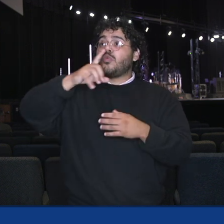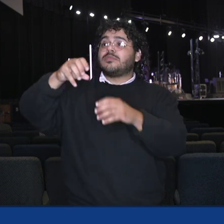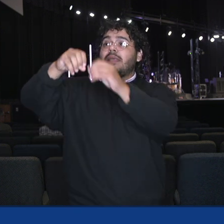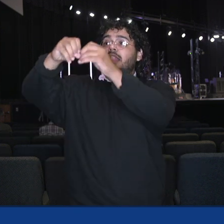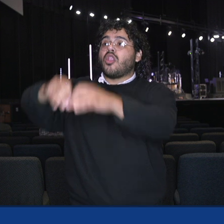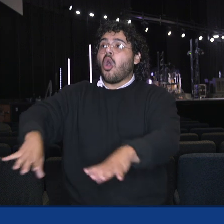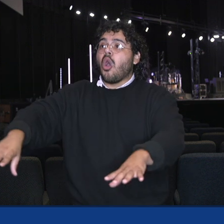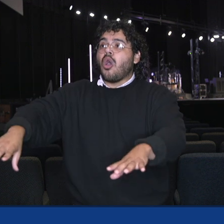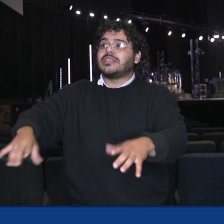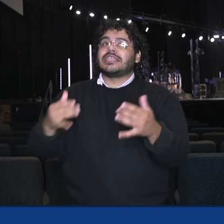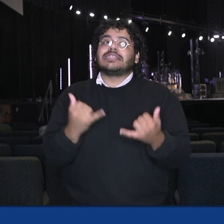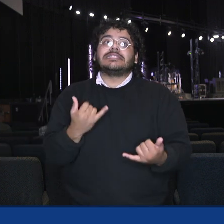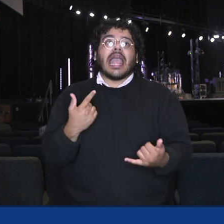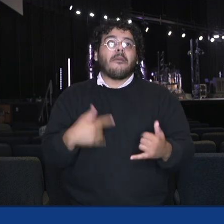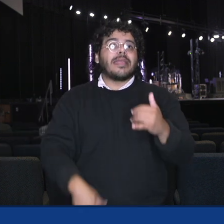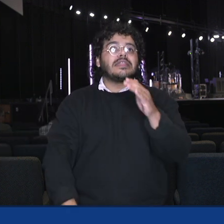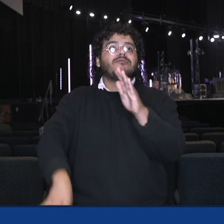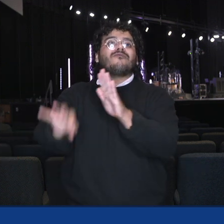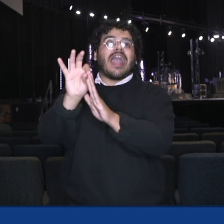found.